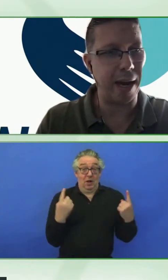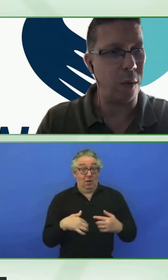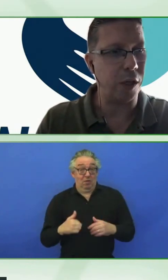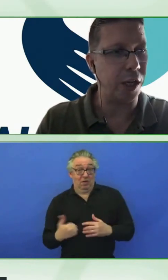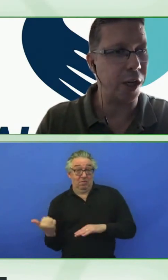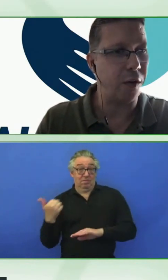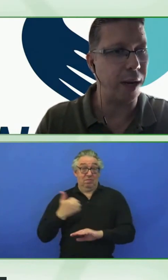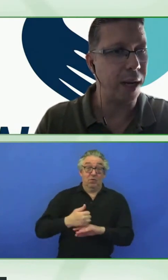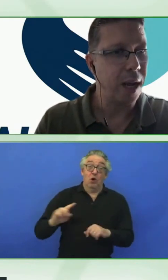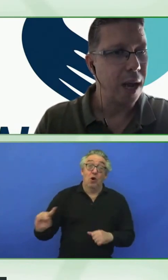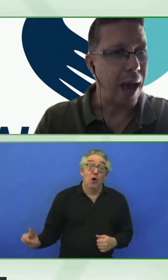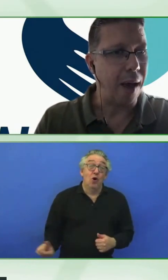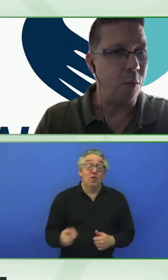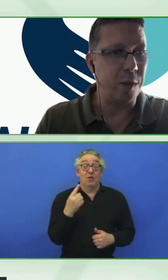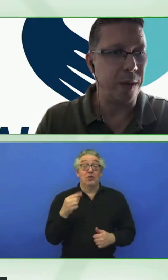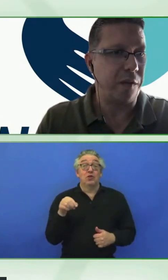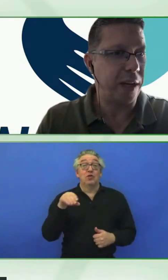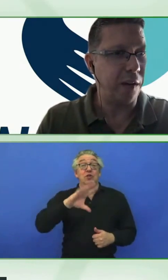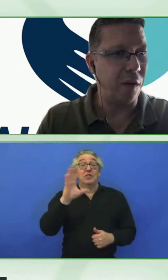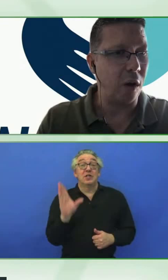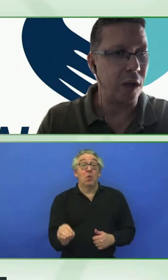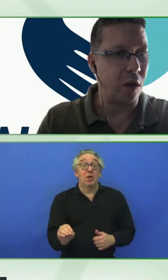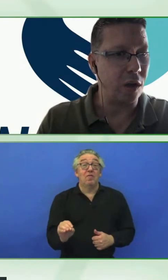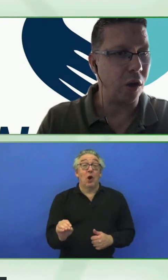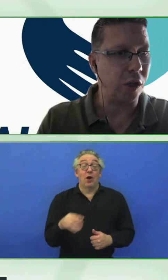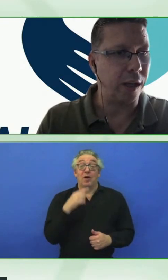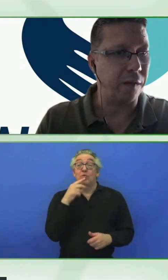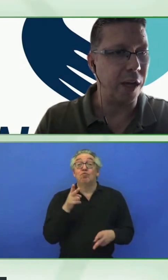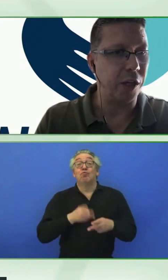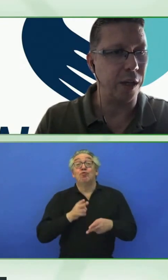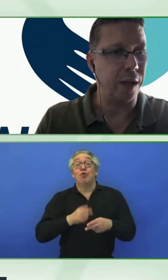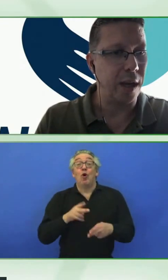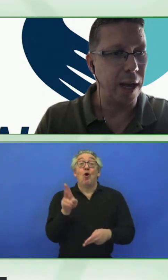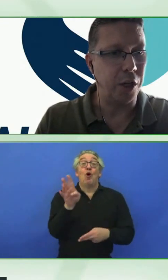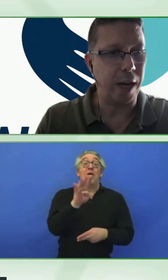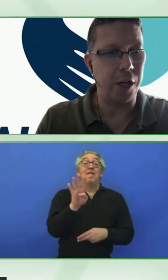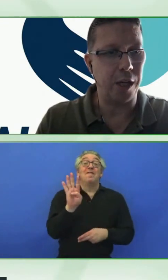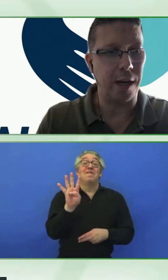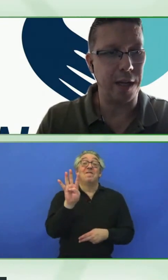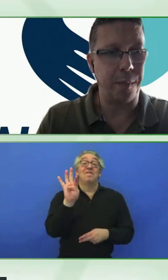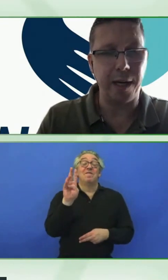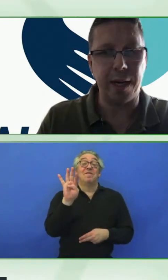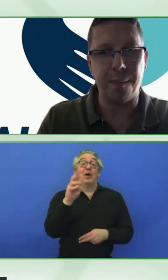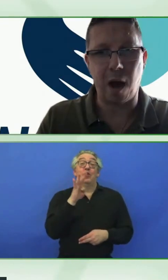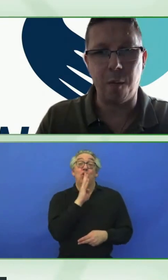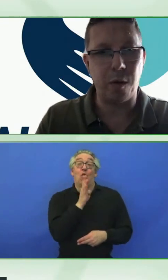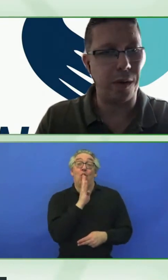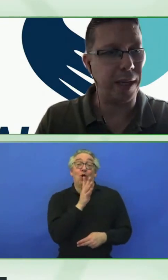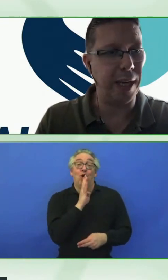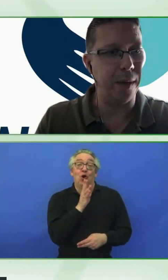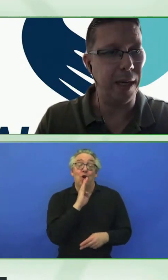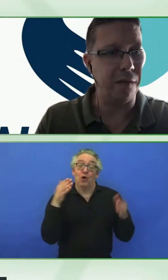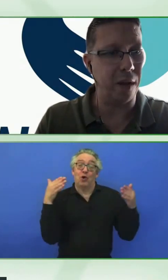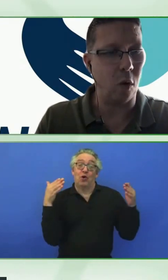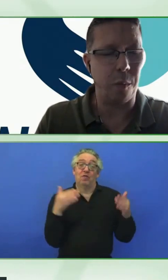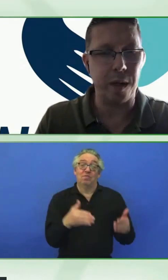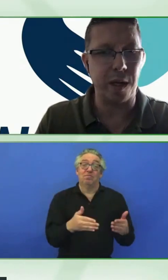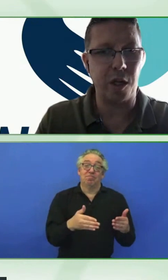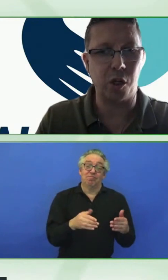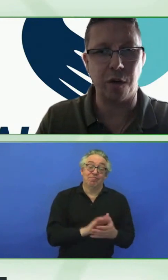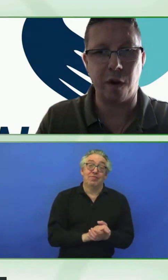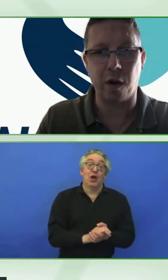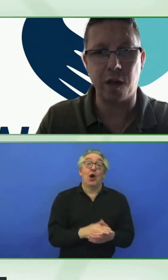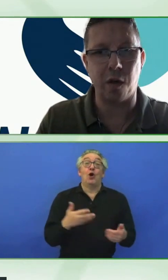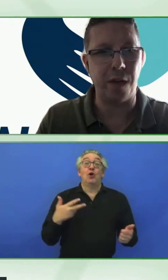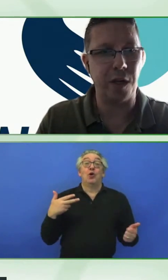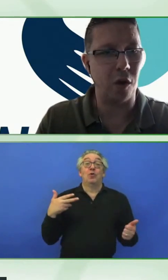was a sign language dictionary. We specifically focus on social innovation, education, and disability empowerment, with the key belief that all